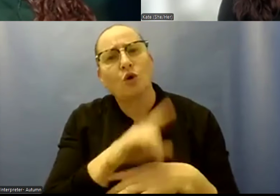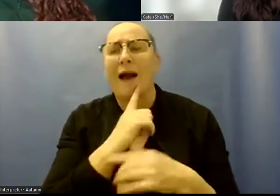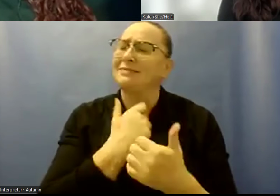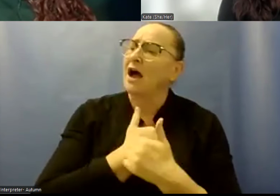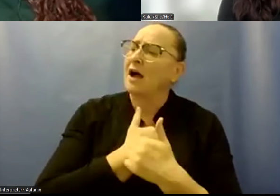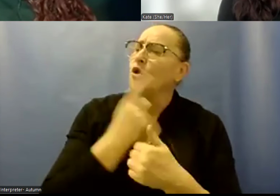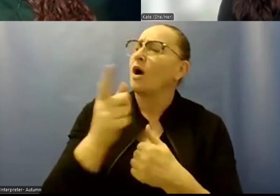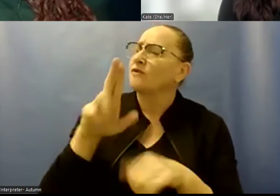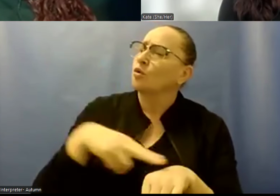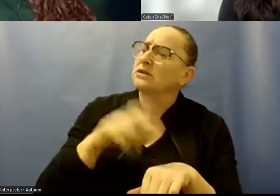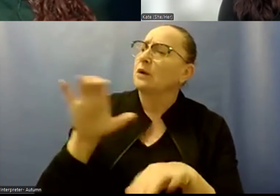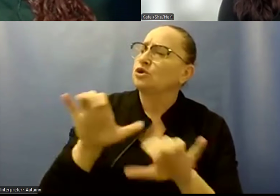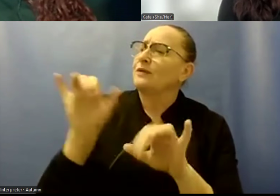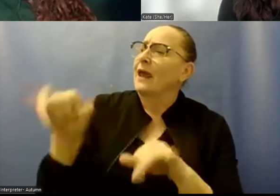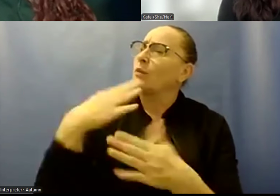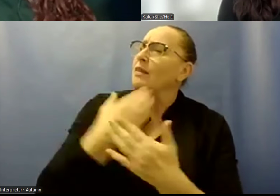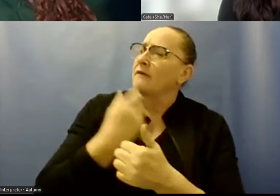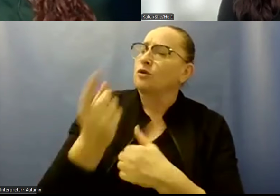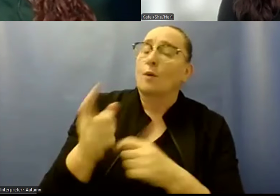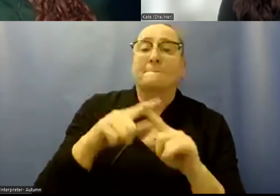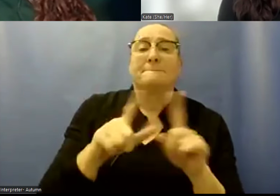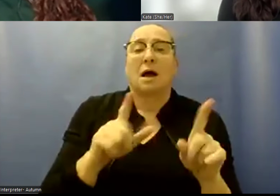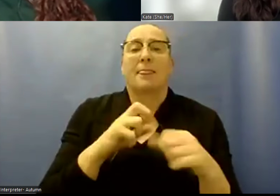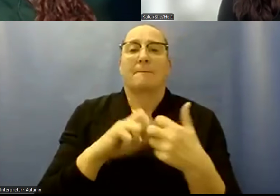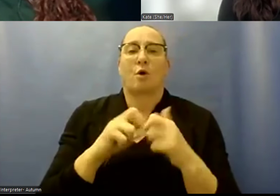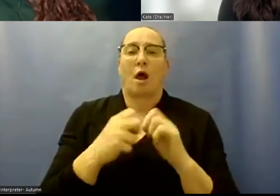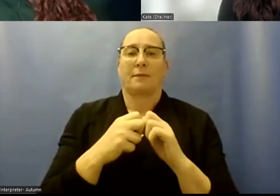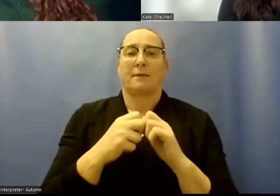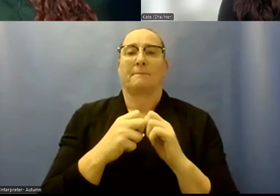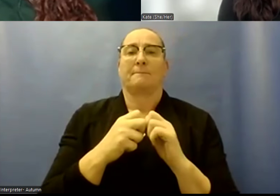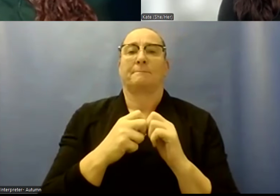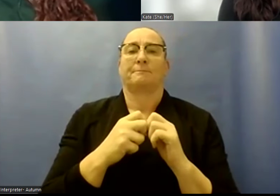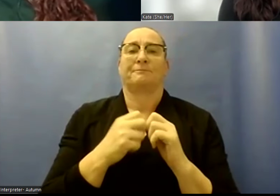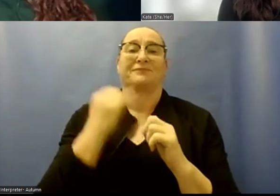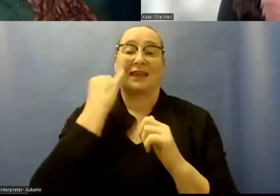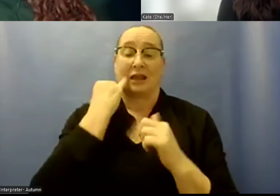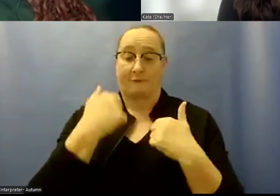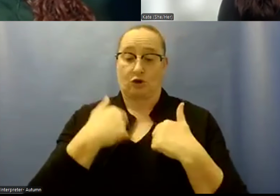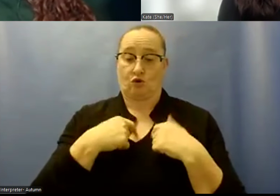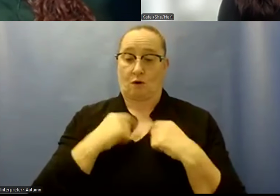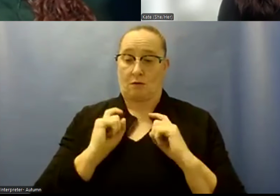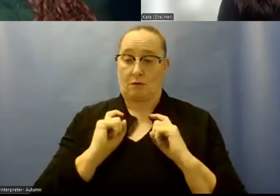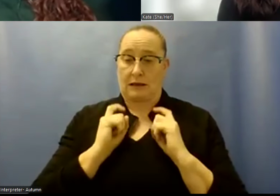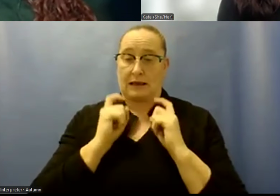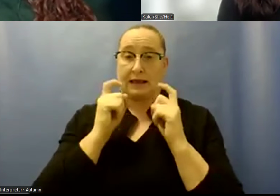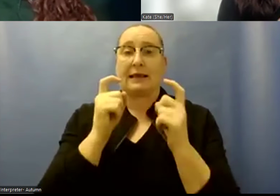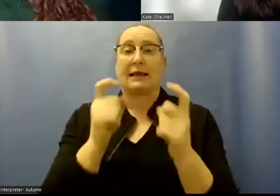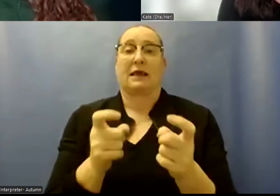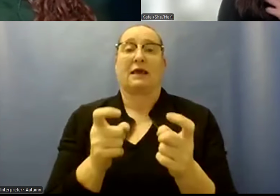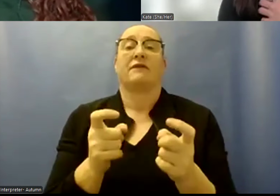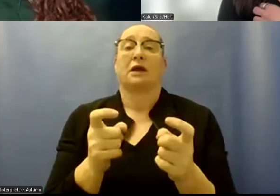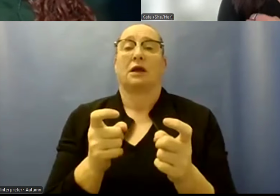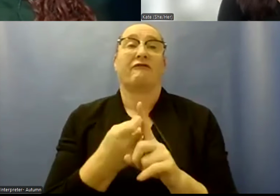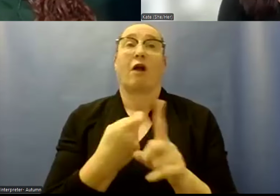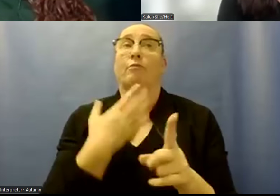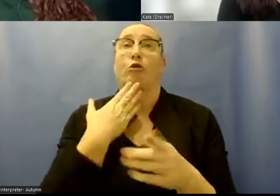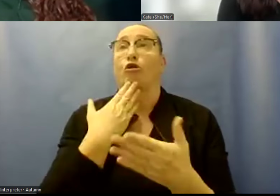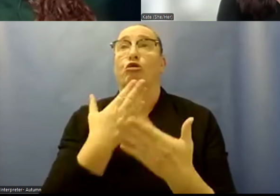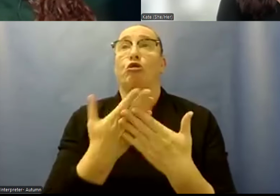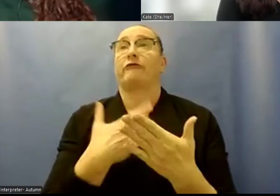I would do this for you. I love you. But the problem is even if you are giving out of the sheer goodness of your